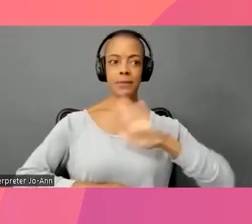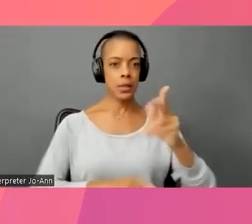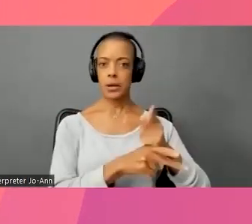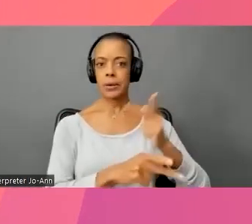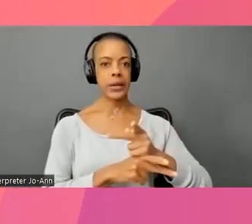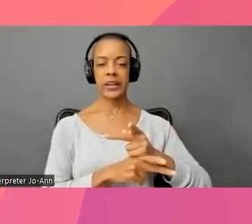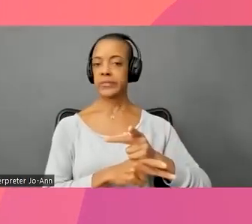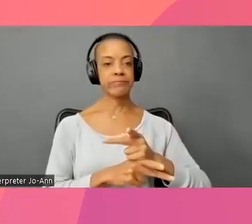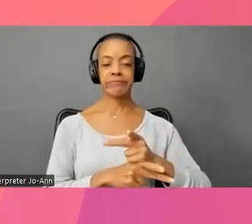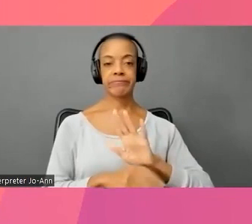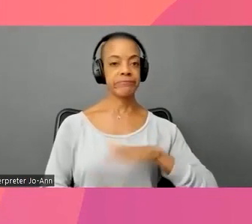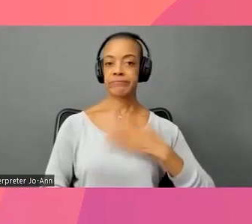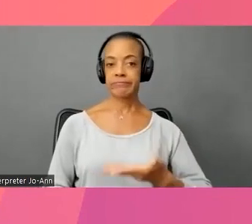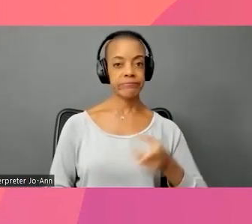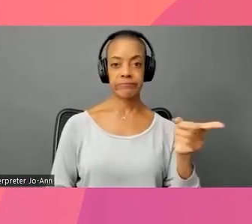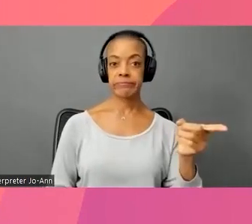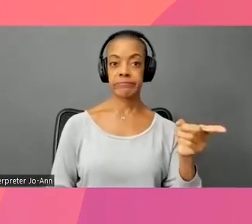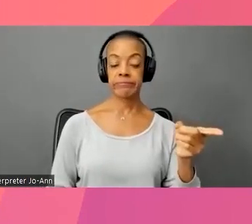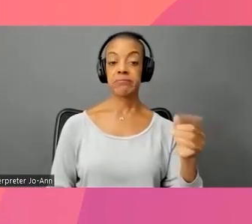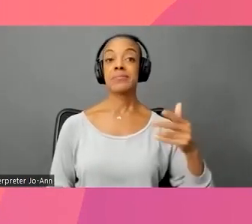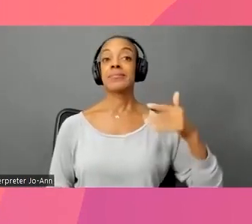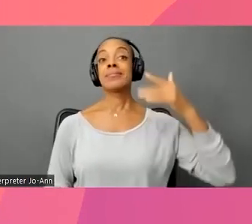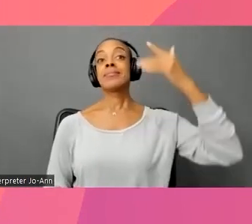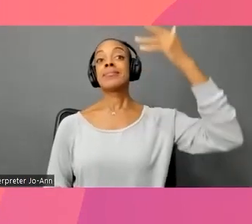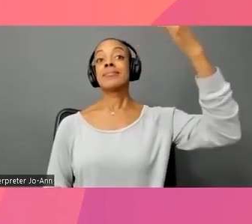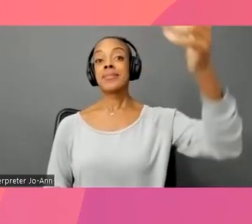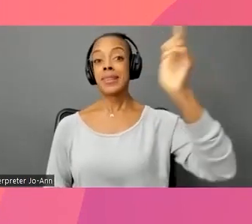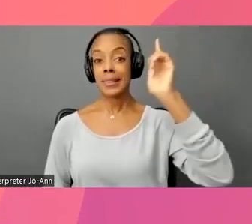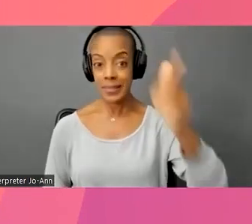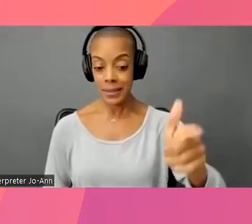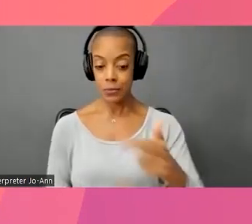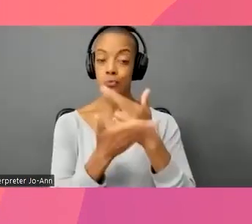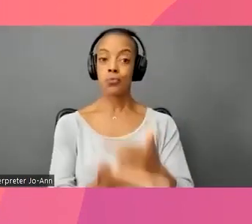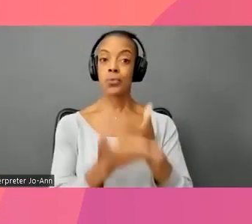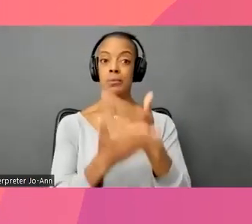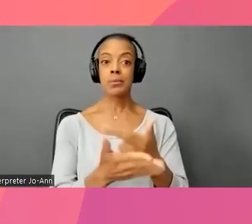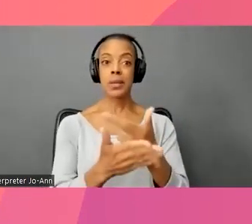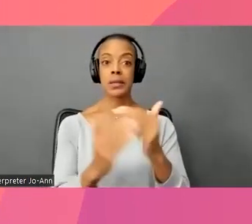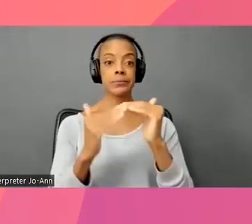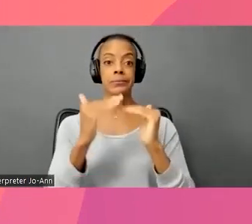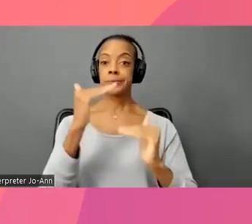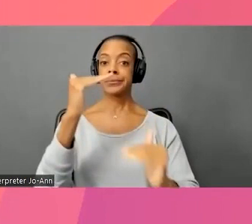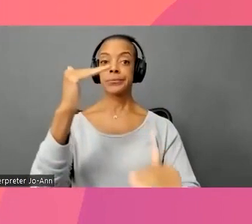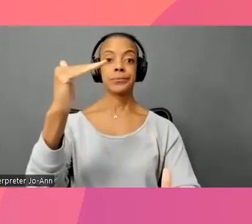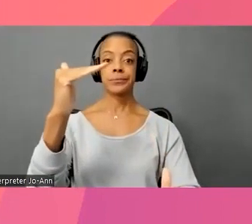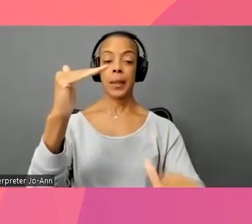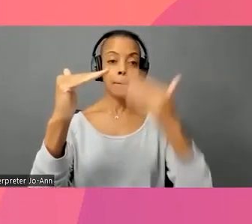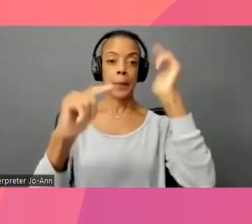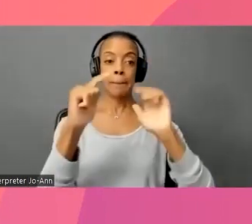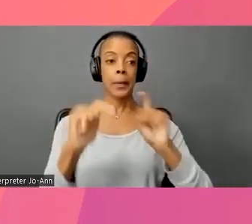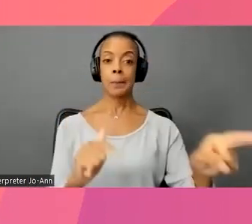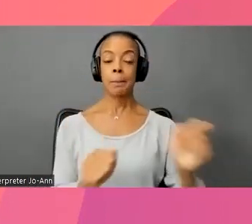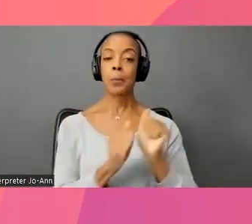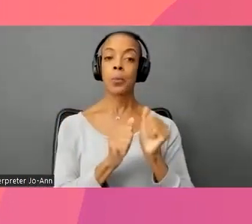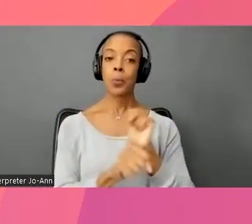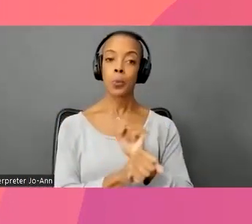received. Several decades later, rehabilitation continues to fall short of meeting the needs of Black people with chronic